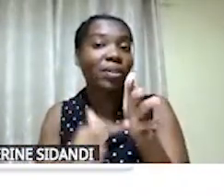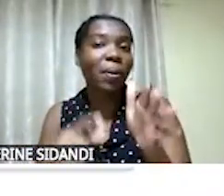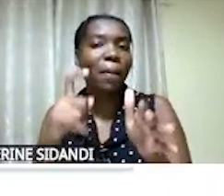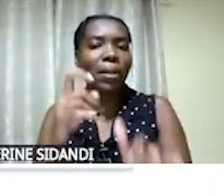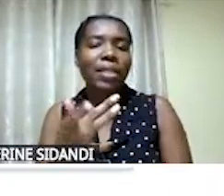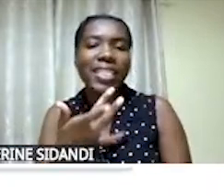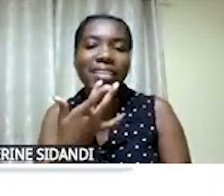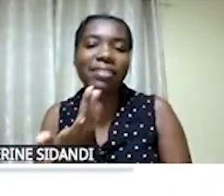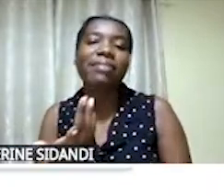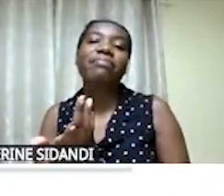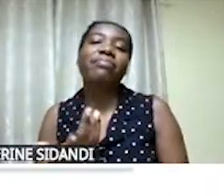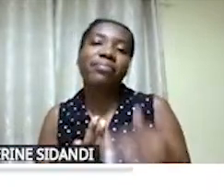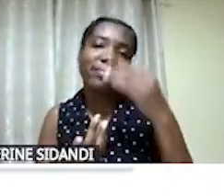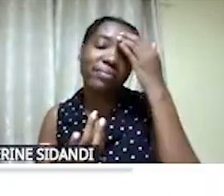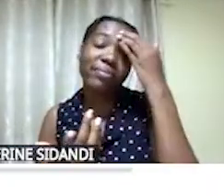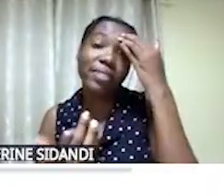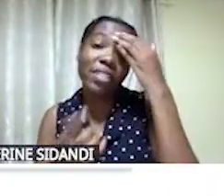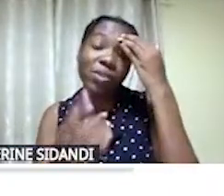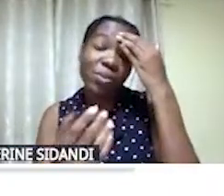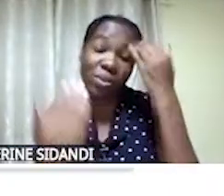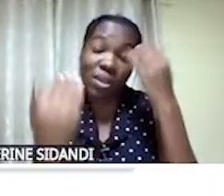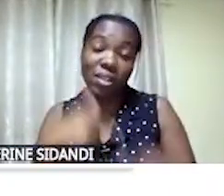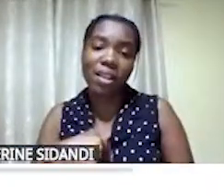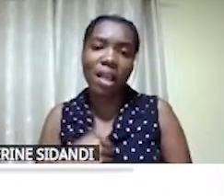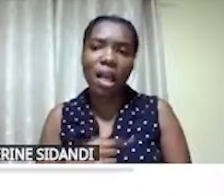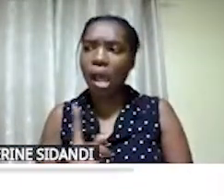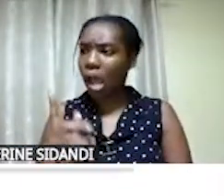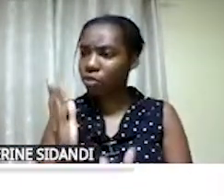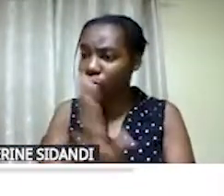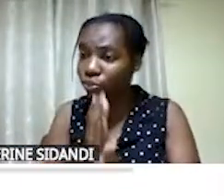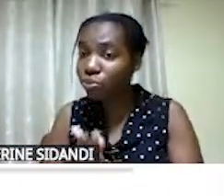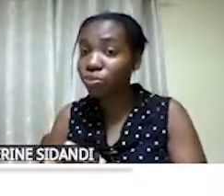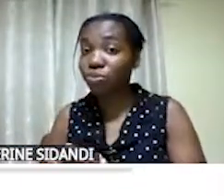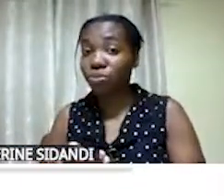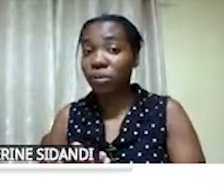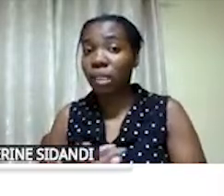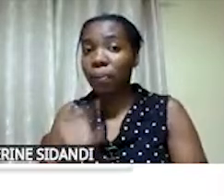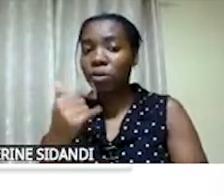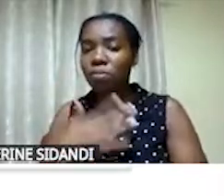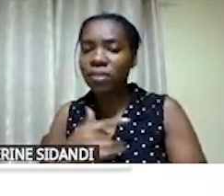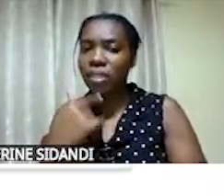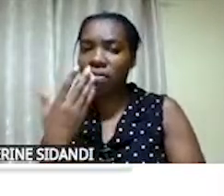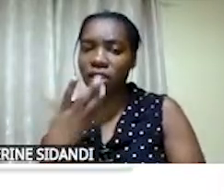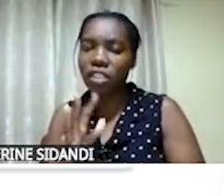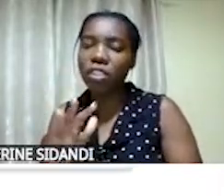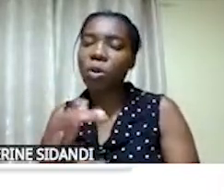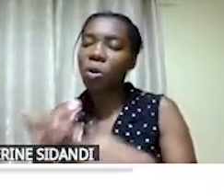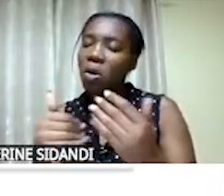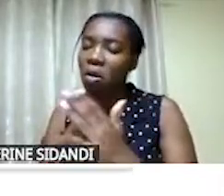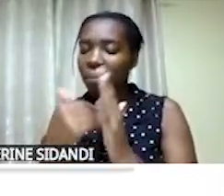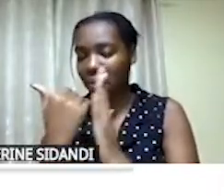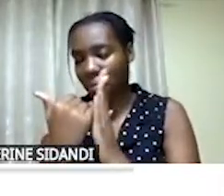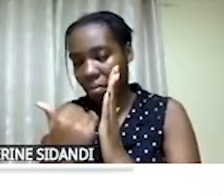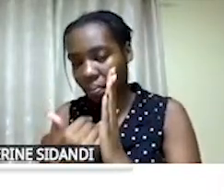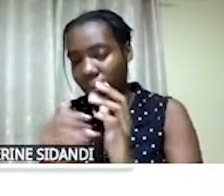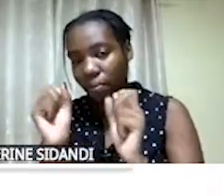test. Yeah. And ask yourself, is this really true? Yeah, because as I said, every strategy rests on assumption.